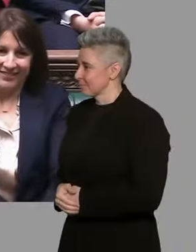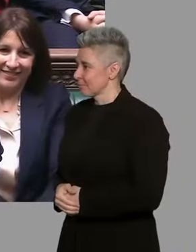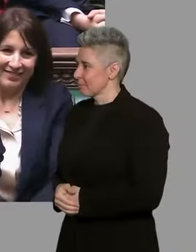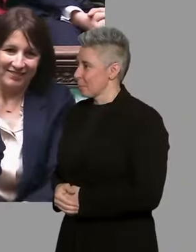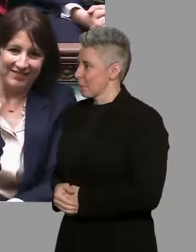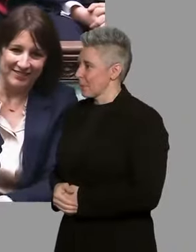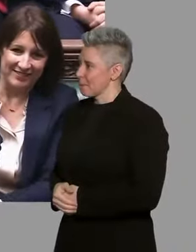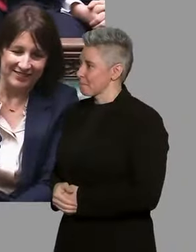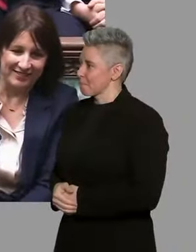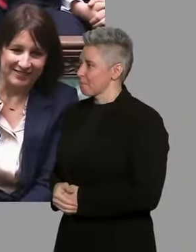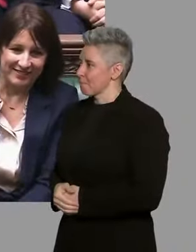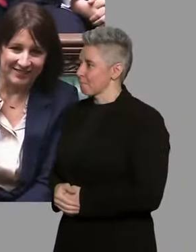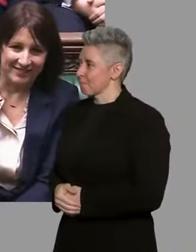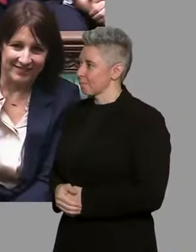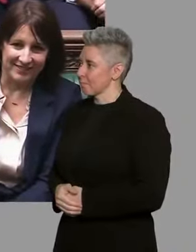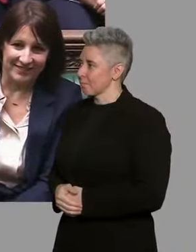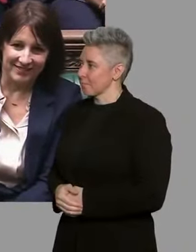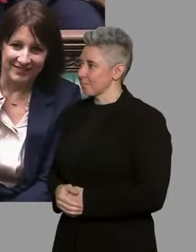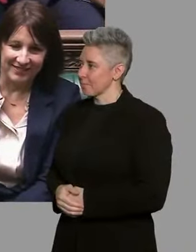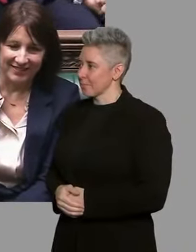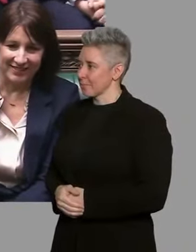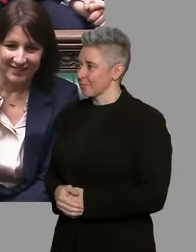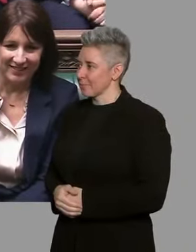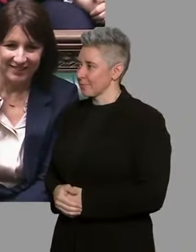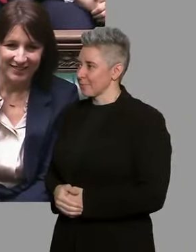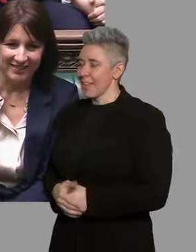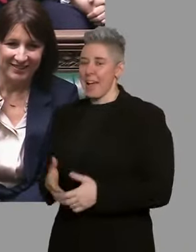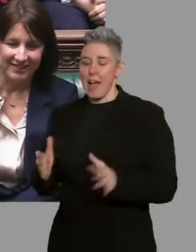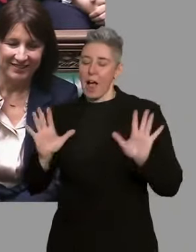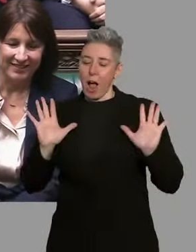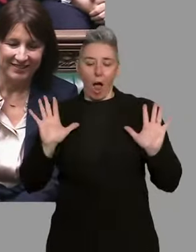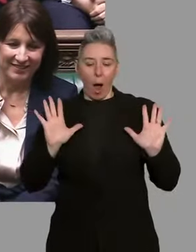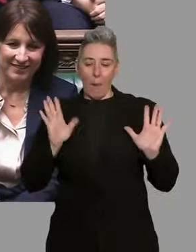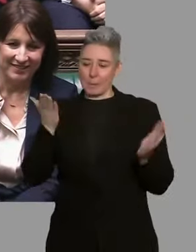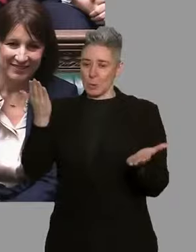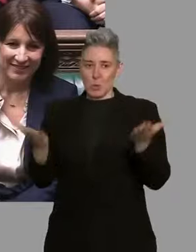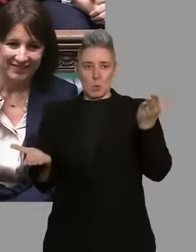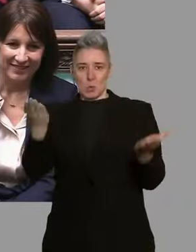I'm not going to adjudicate between the contending singles for